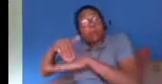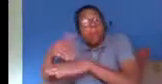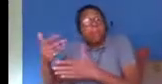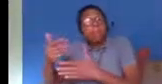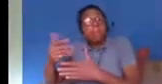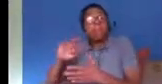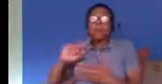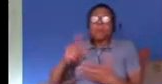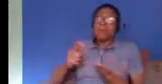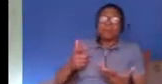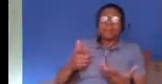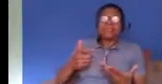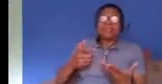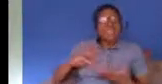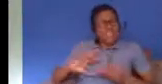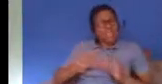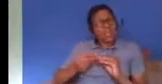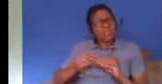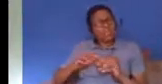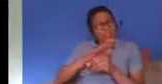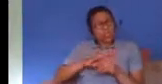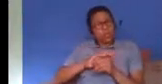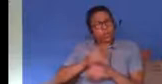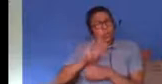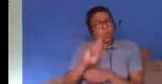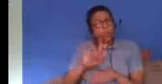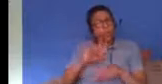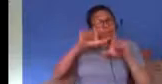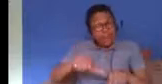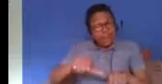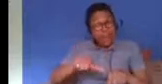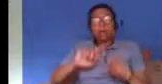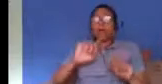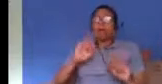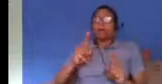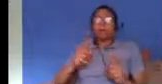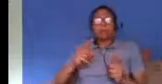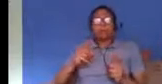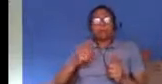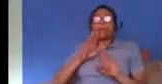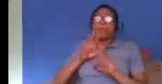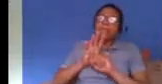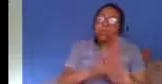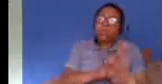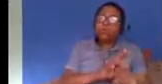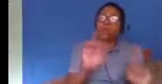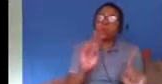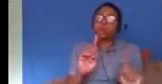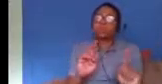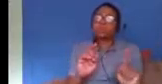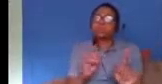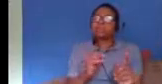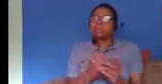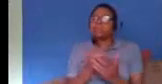forced to leave the country um and you end up as a consequence with a lot of people being um forced into this kind of um illegal